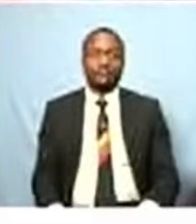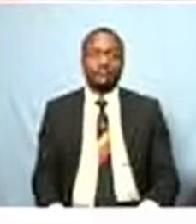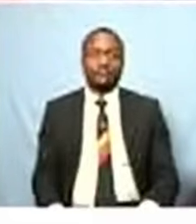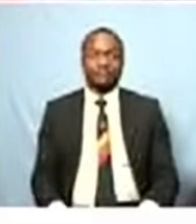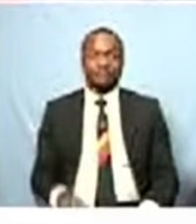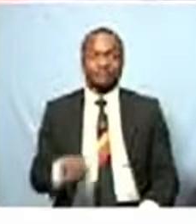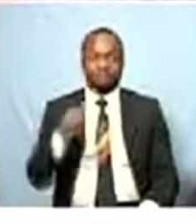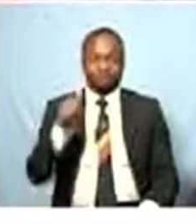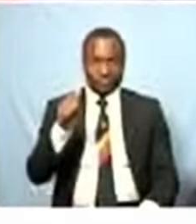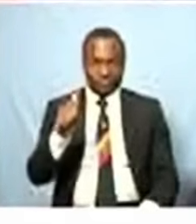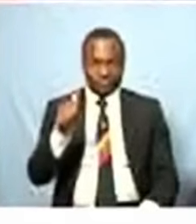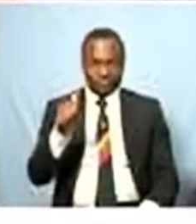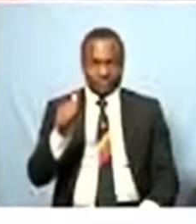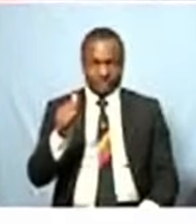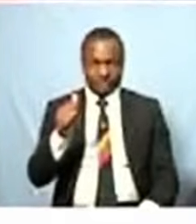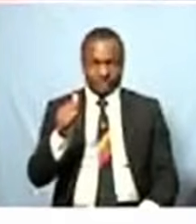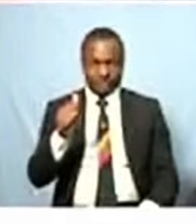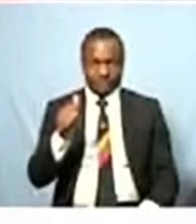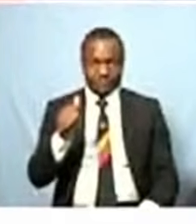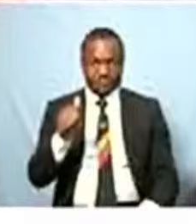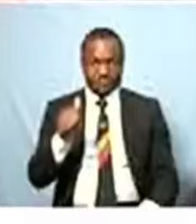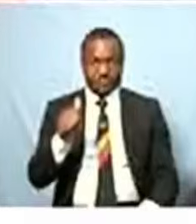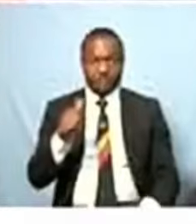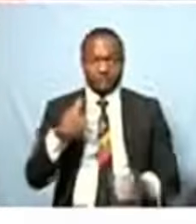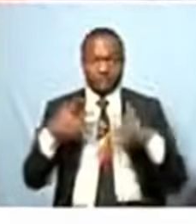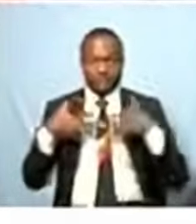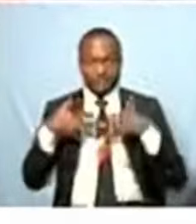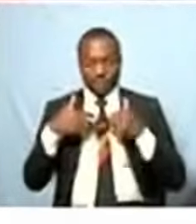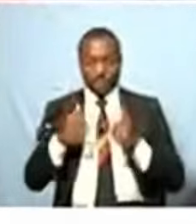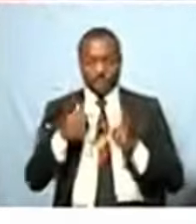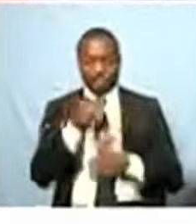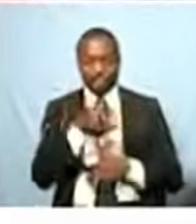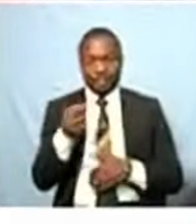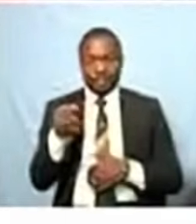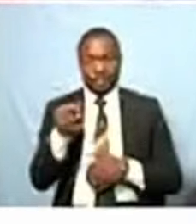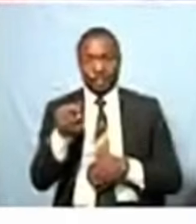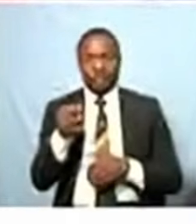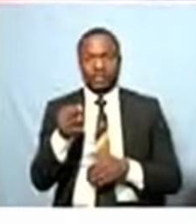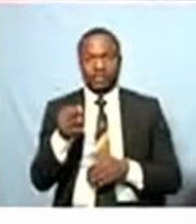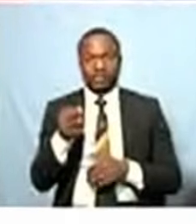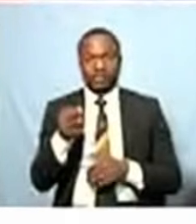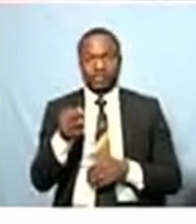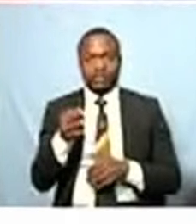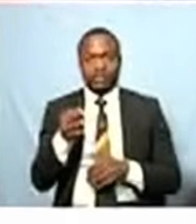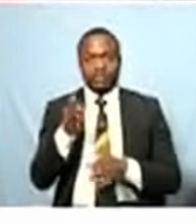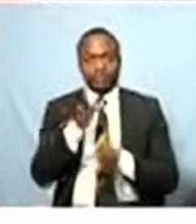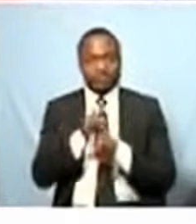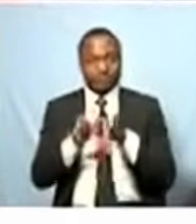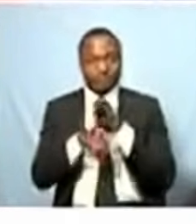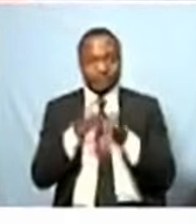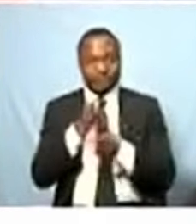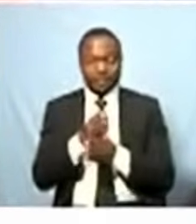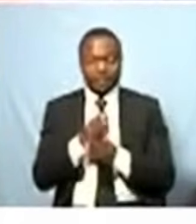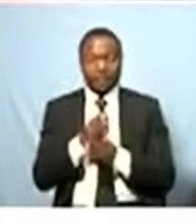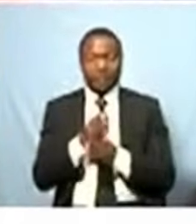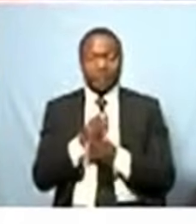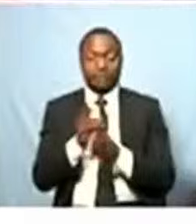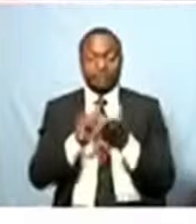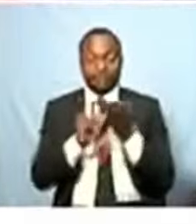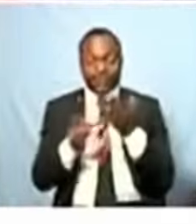In A, the following health facilities are earmarked for construction under the Build to Care